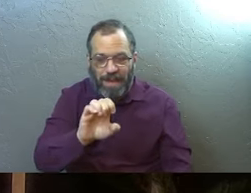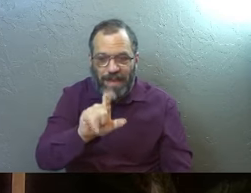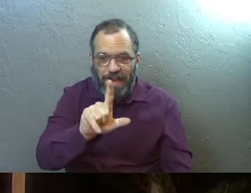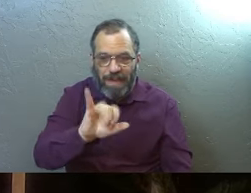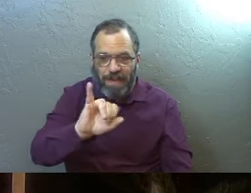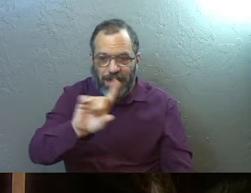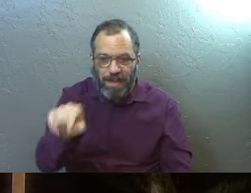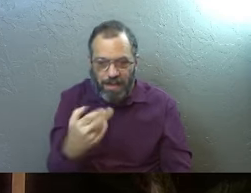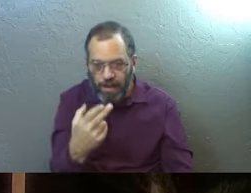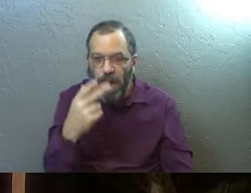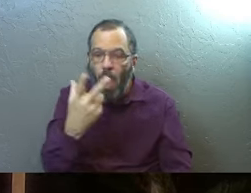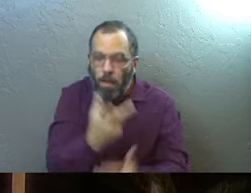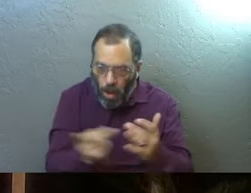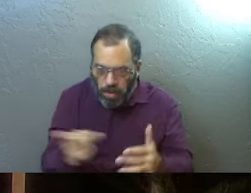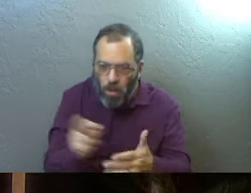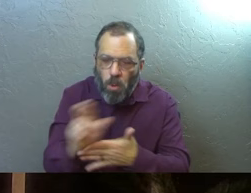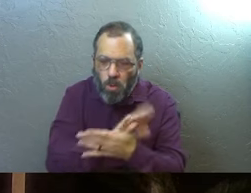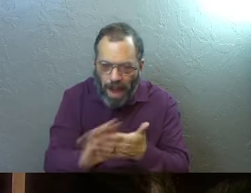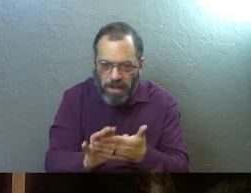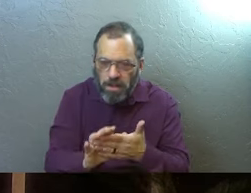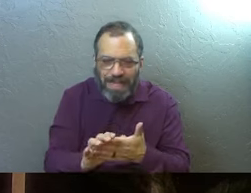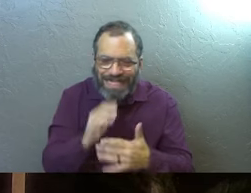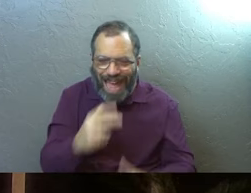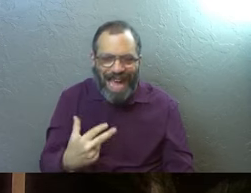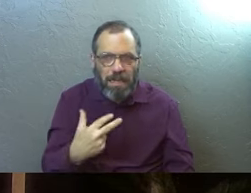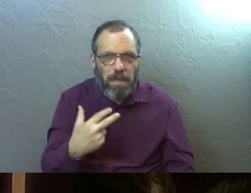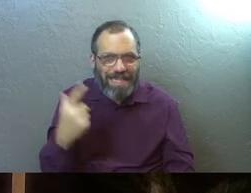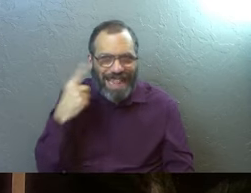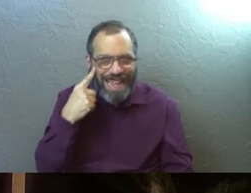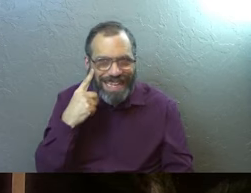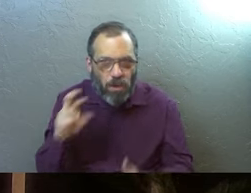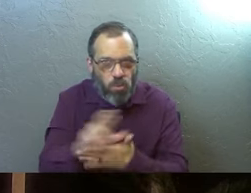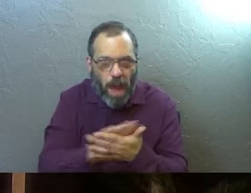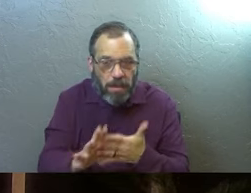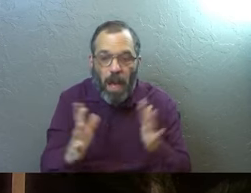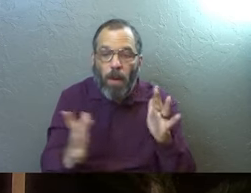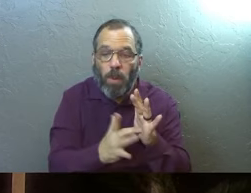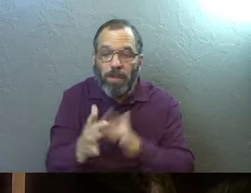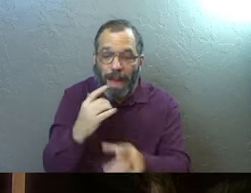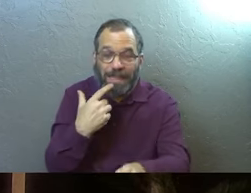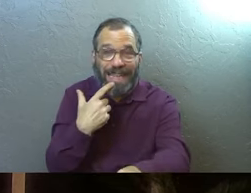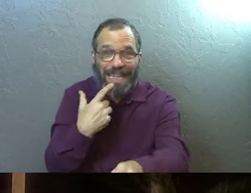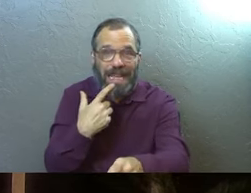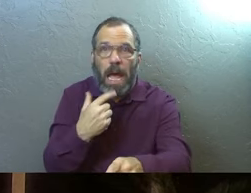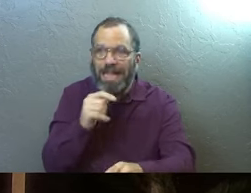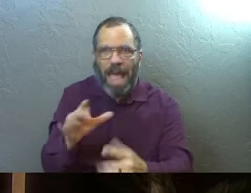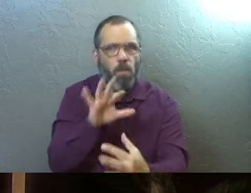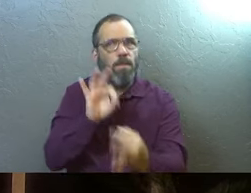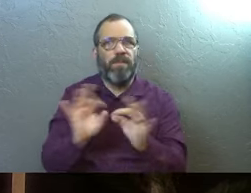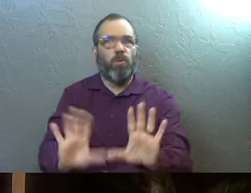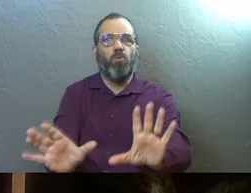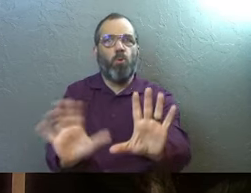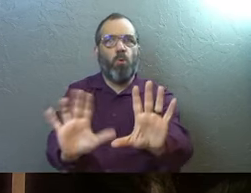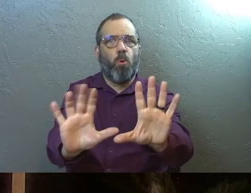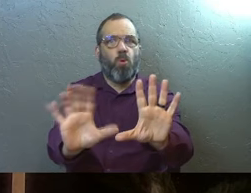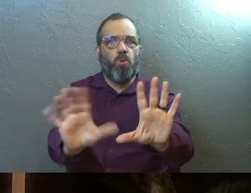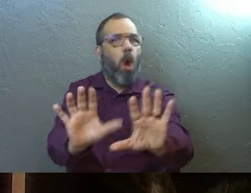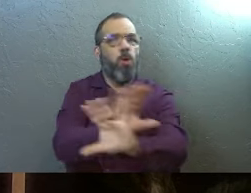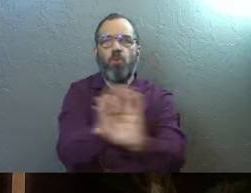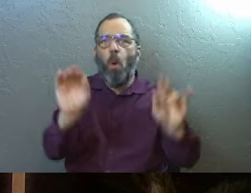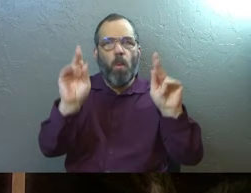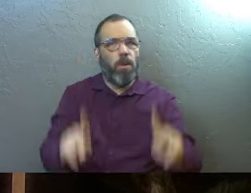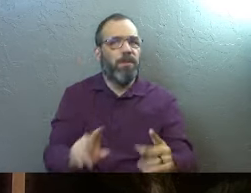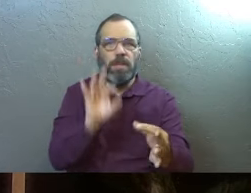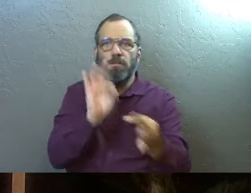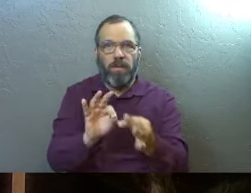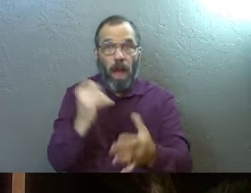priestly line, it says that both of them were righteous. Don't get hung up on that kind of phrasing. What the Bible is saying is not that they were perfect, because no one